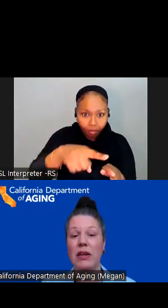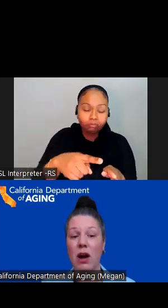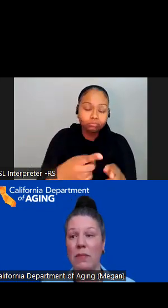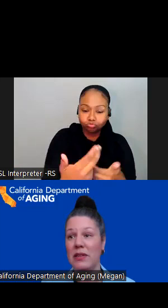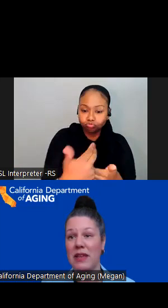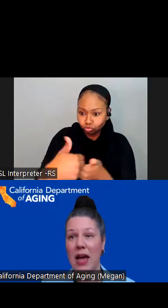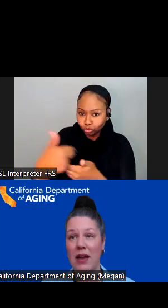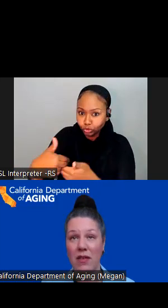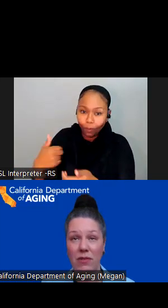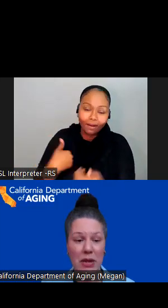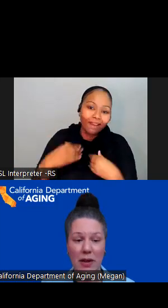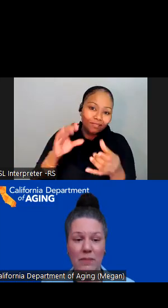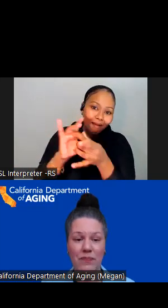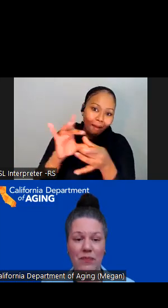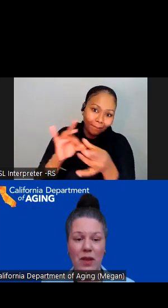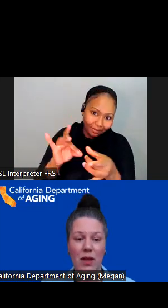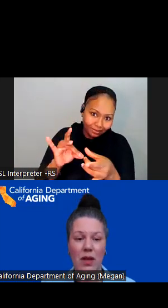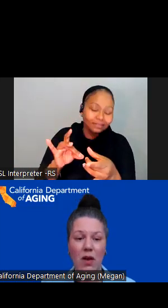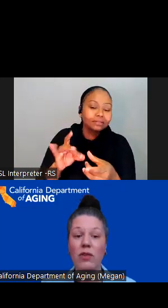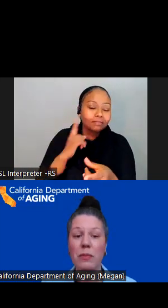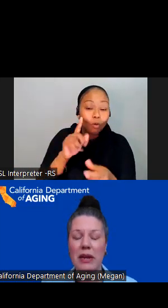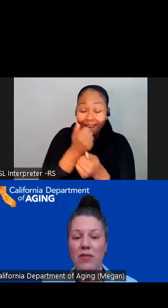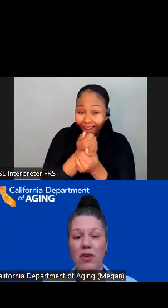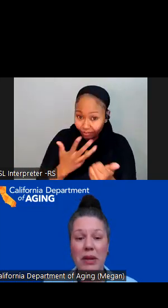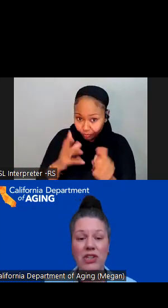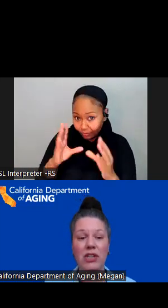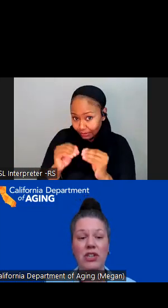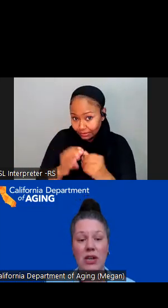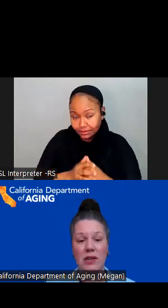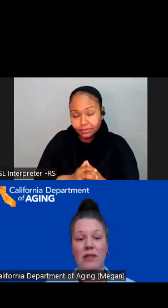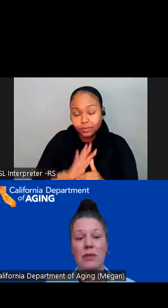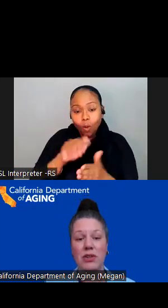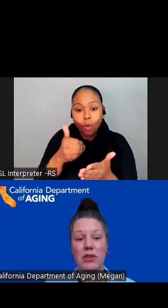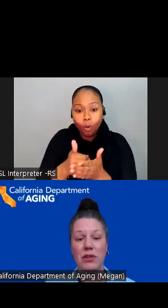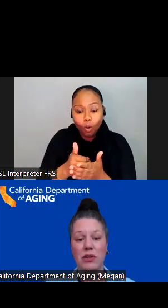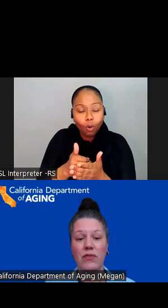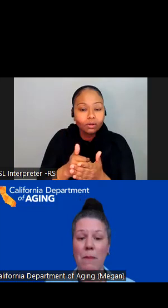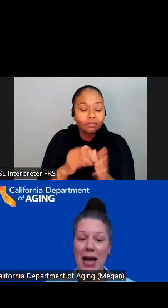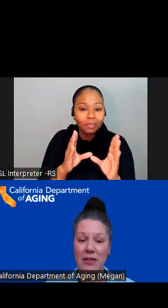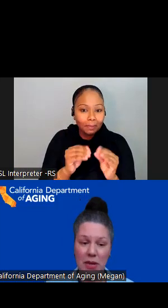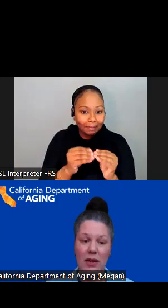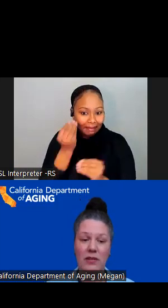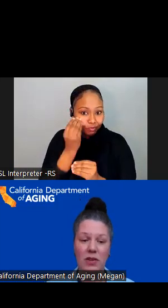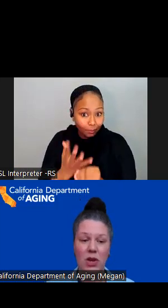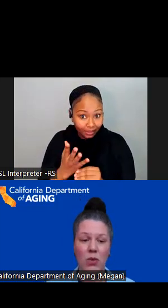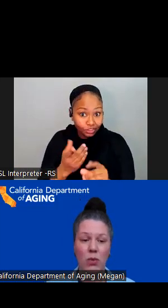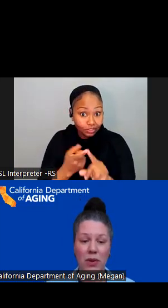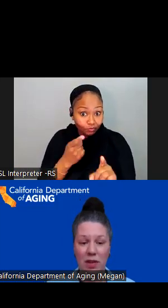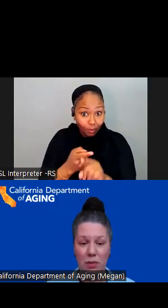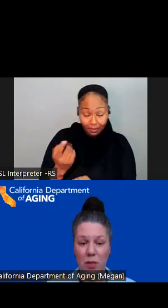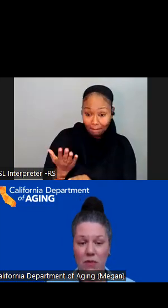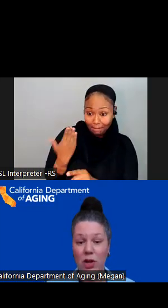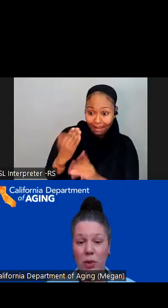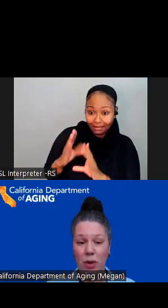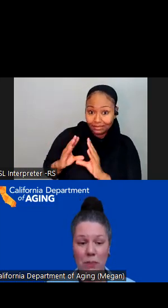to provide comments at every meeting. All of the meeting information, agendas, and materials from past meetings will